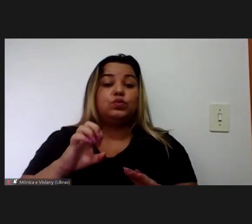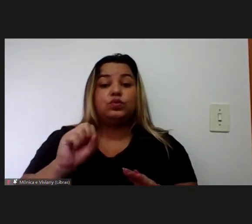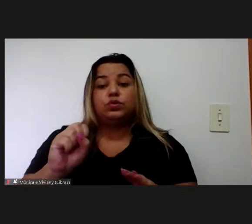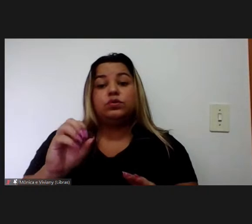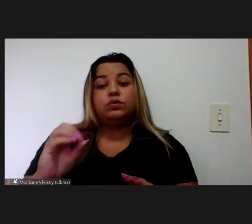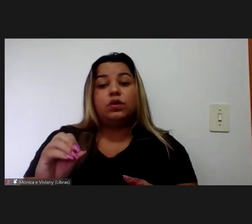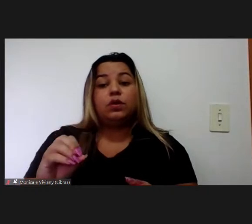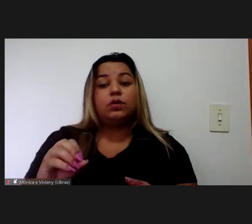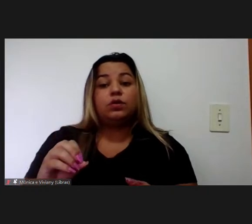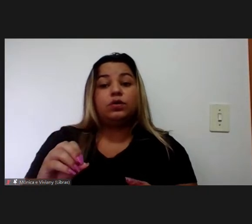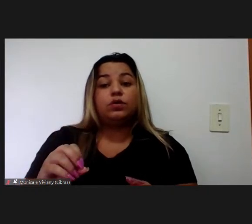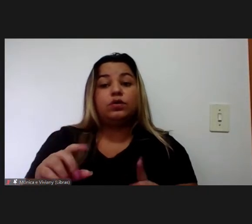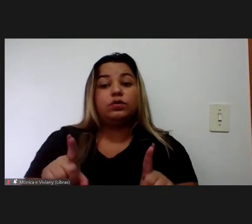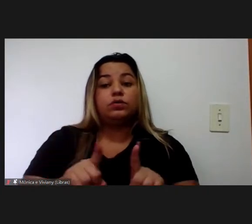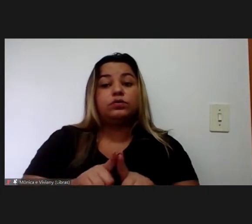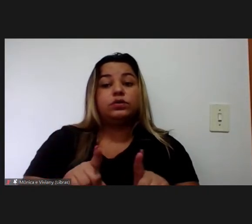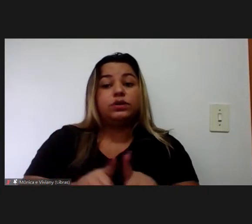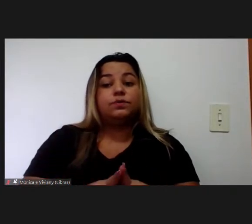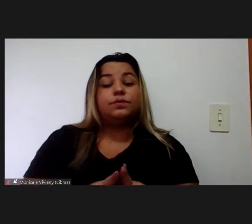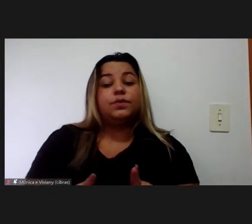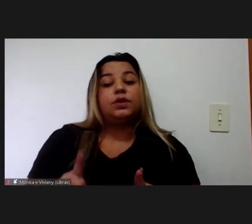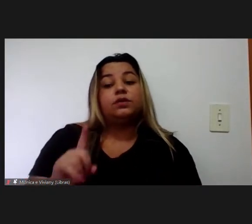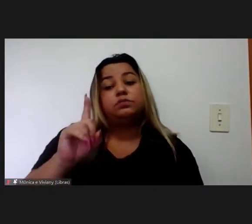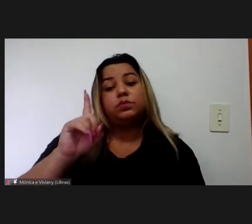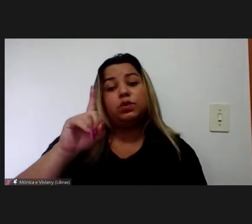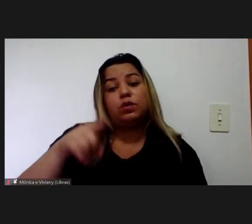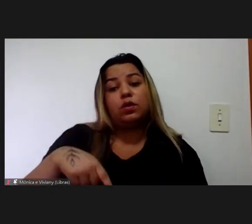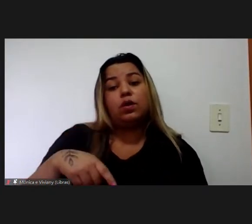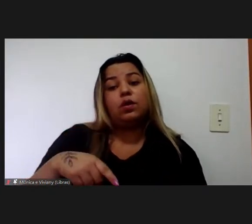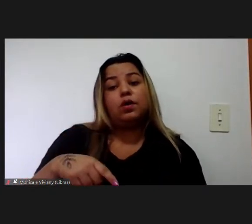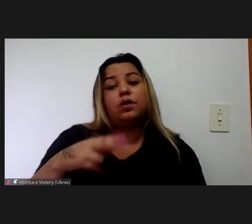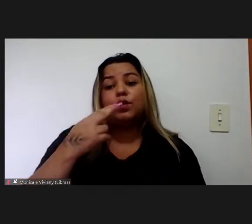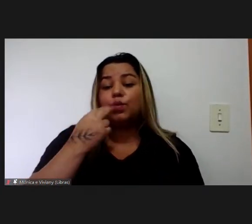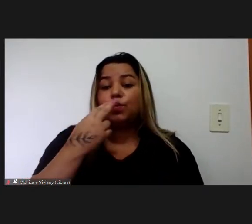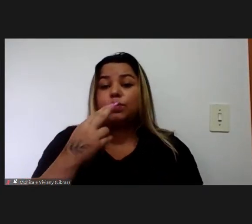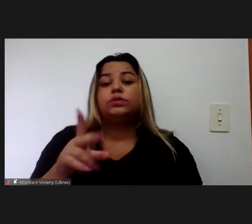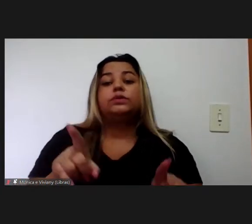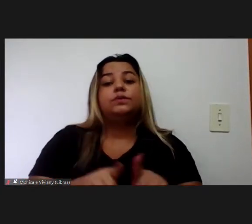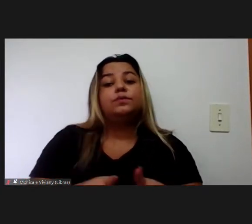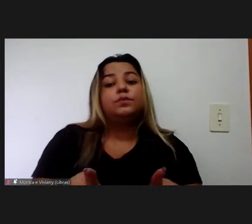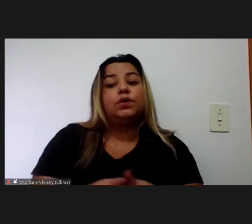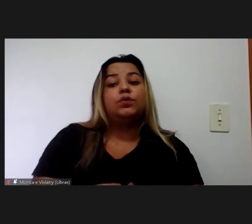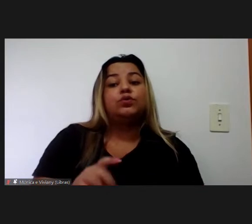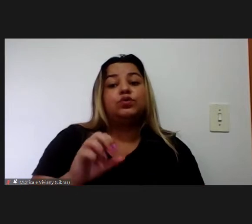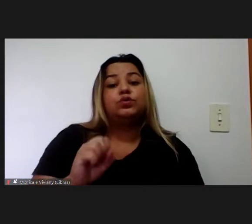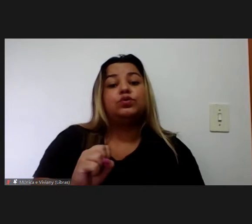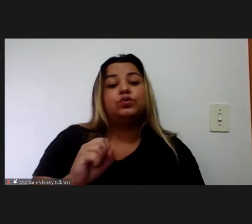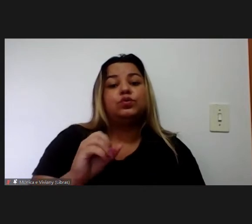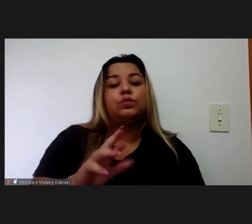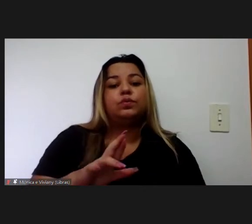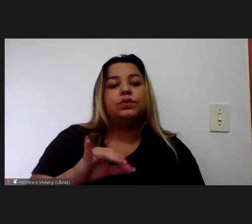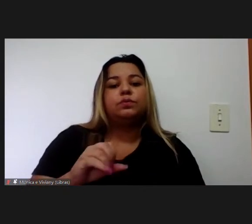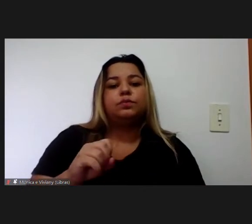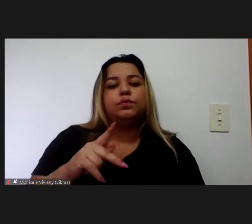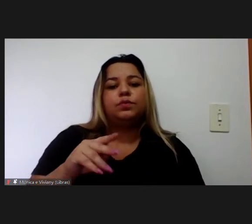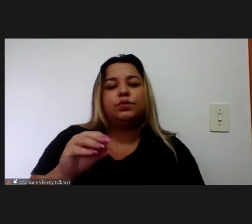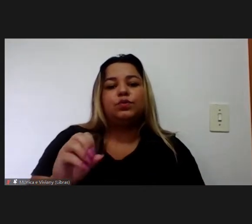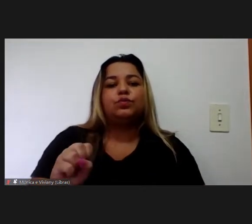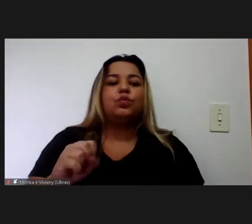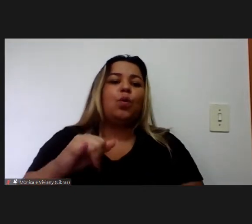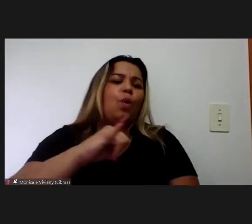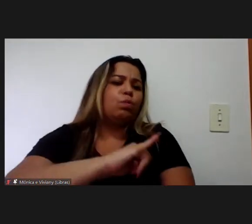The many ways of bad nutrition, be it malnutrition, overweight,